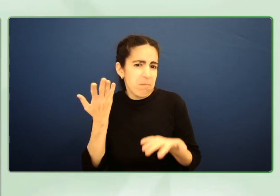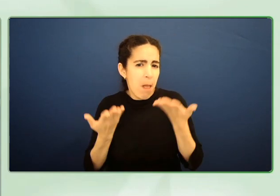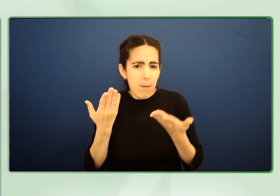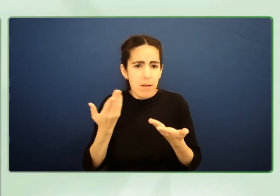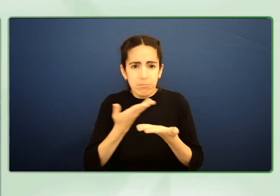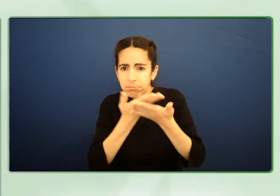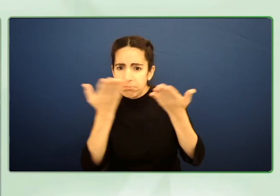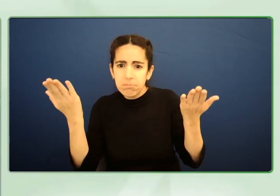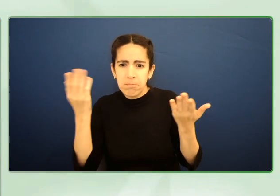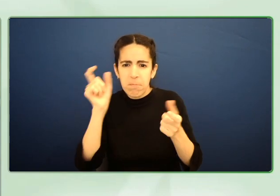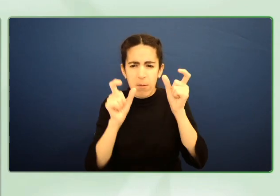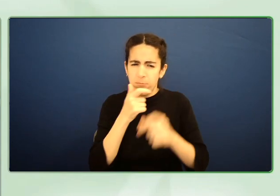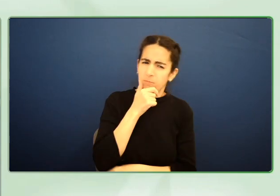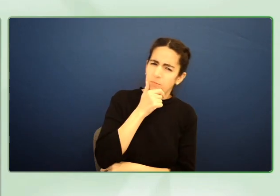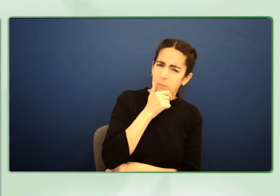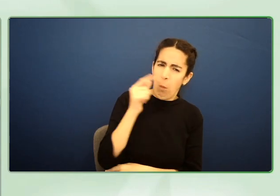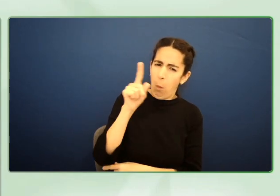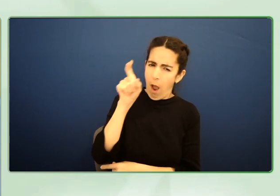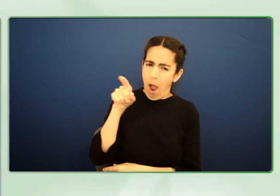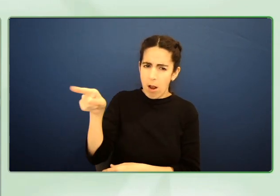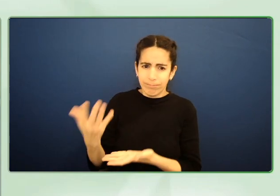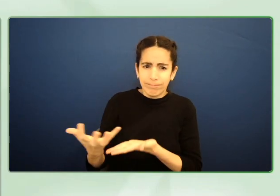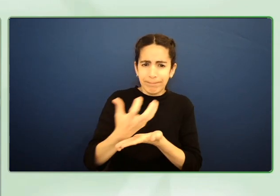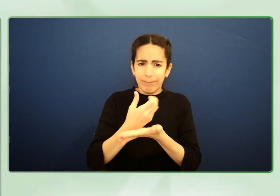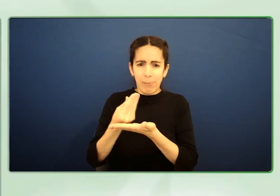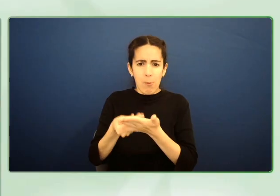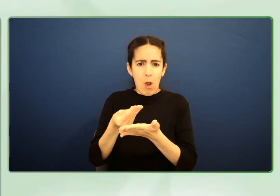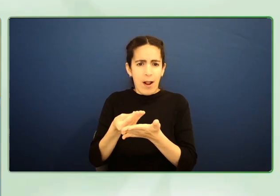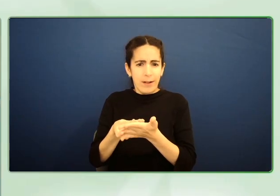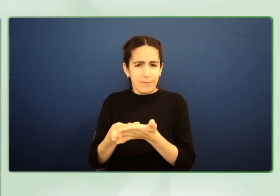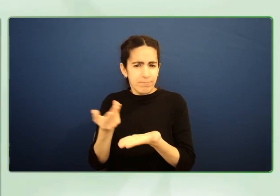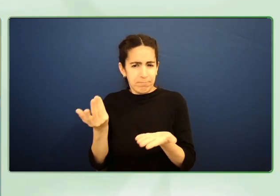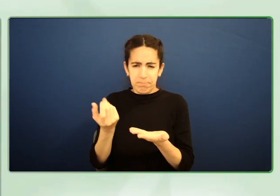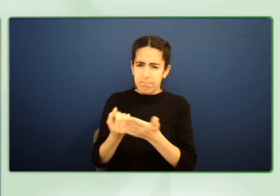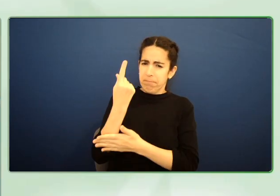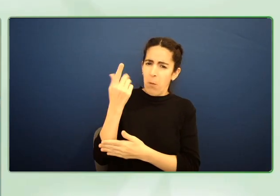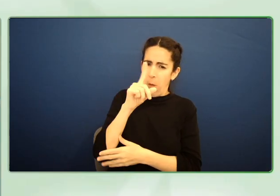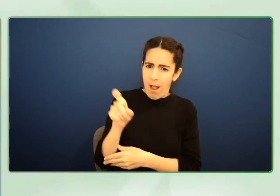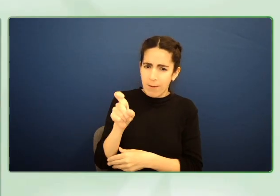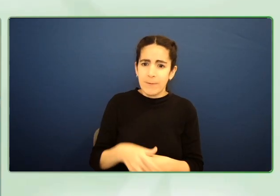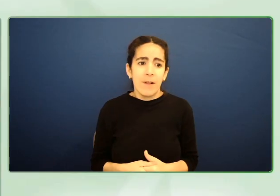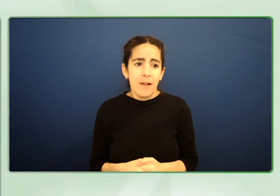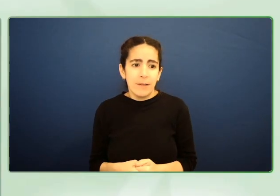was a completely random situation, I must say. When I had the vision to prepare something like this, I didn't even dream how